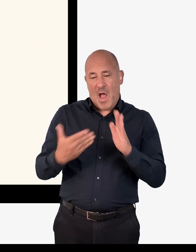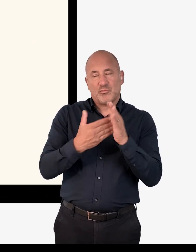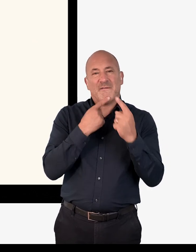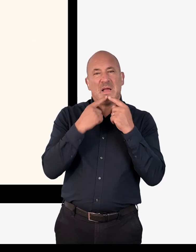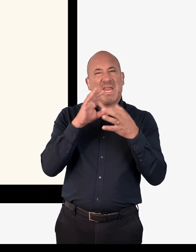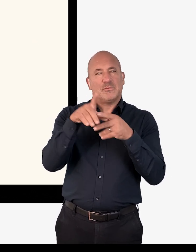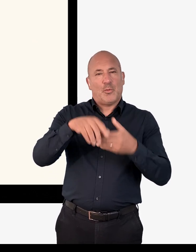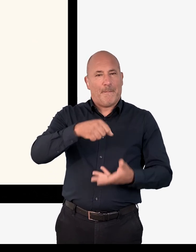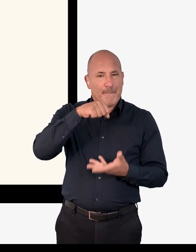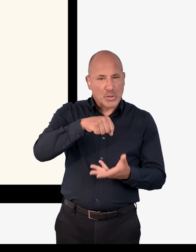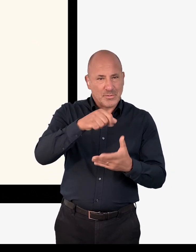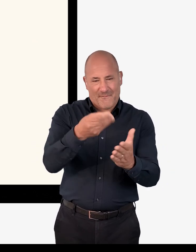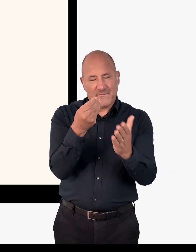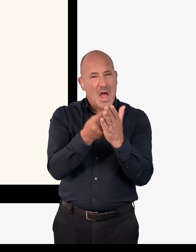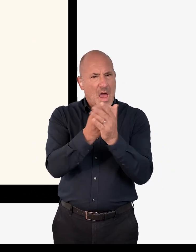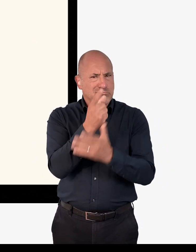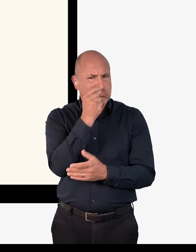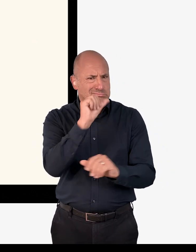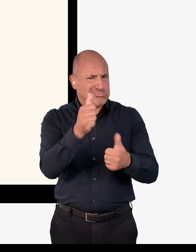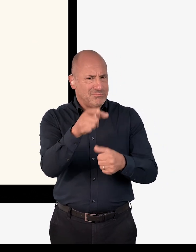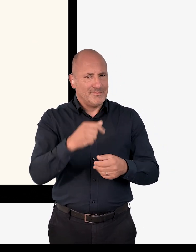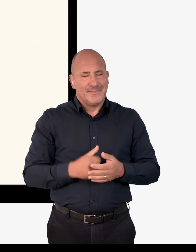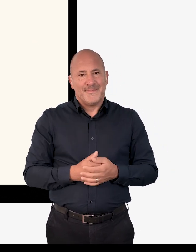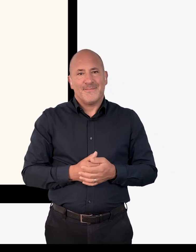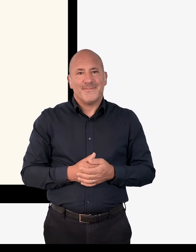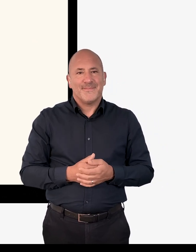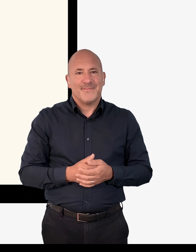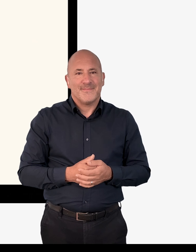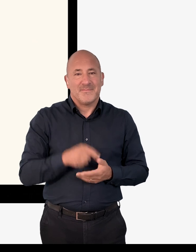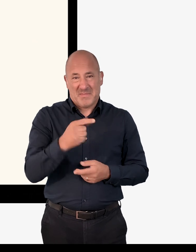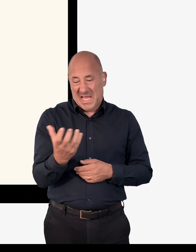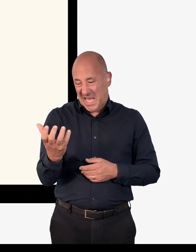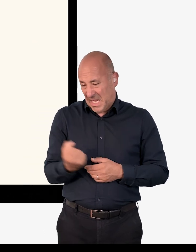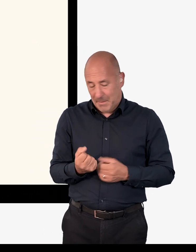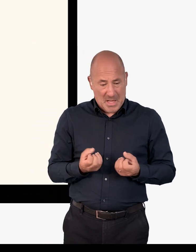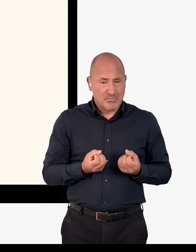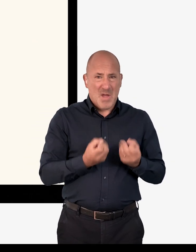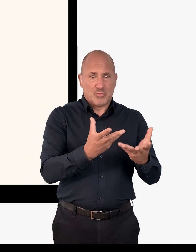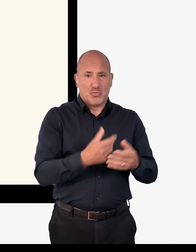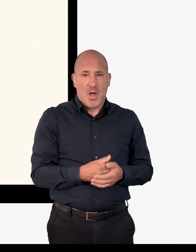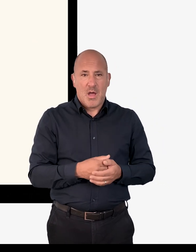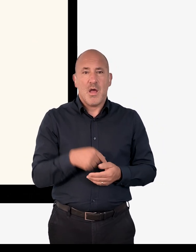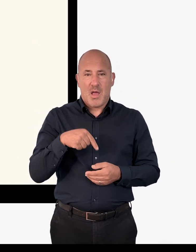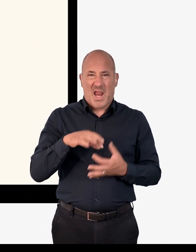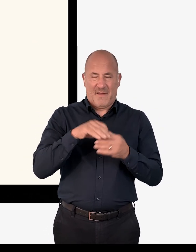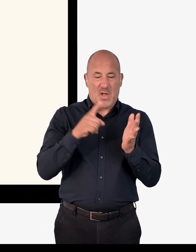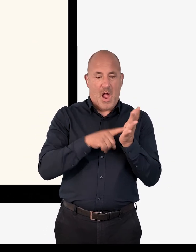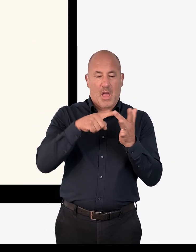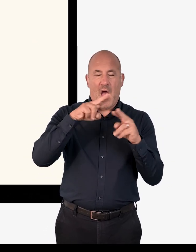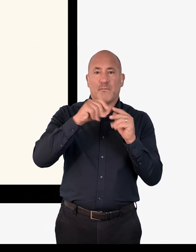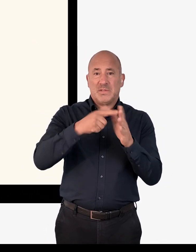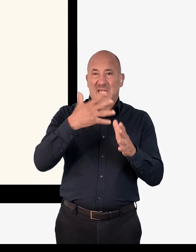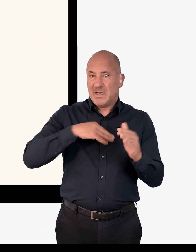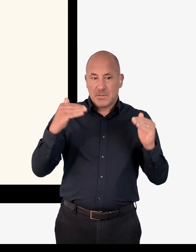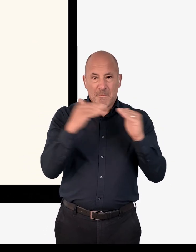Some points to note on budgets and financial viability. Income and expenditure. No